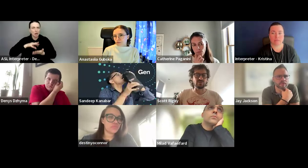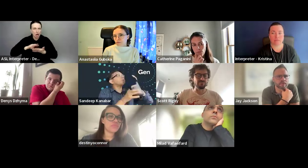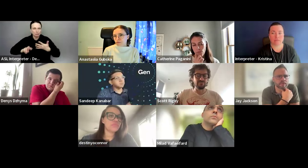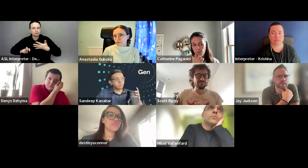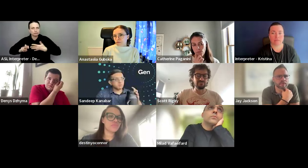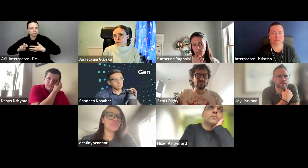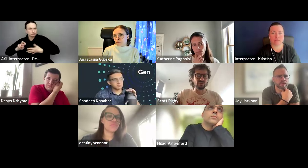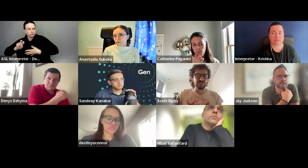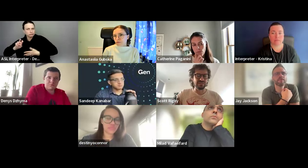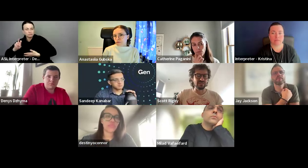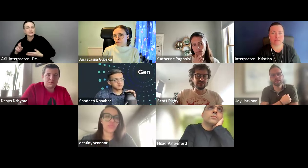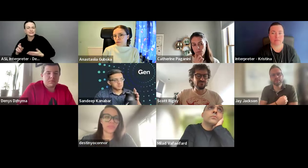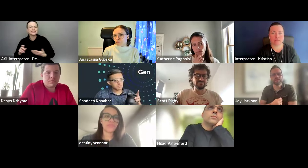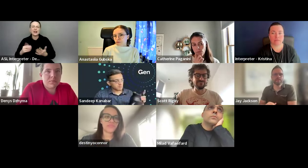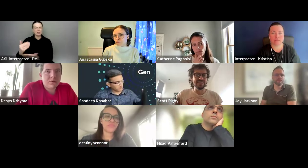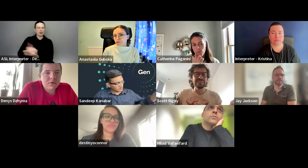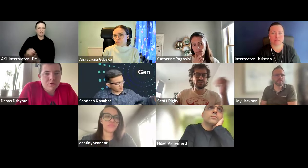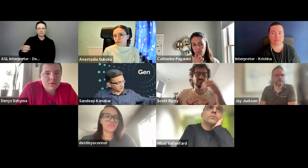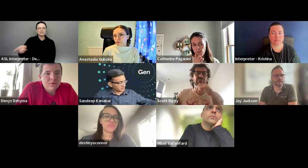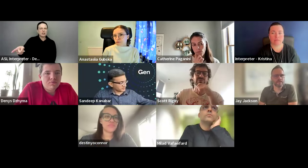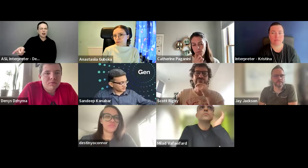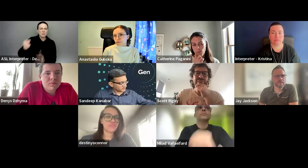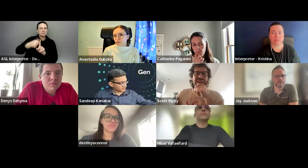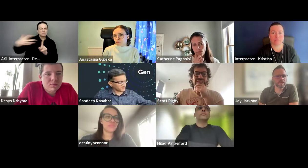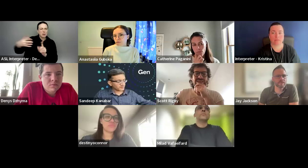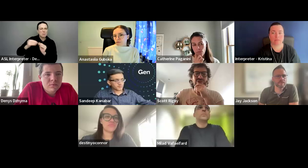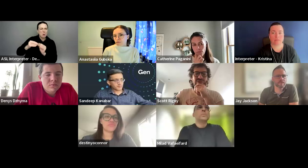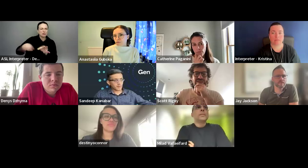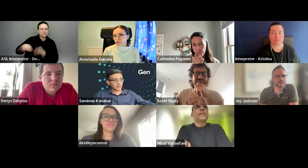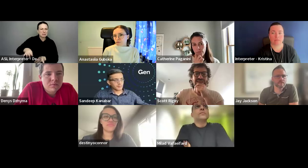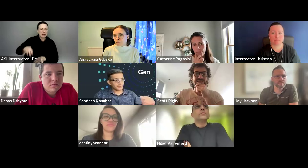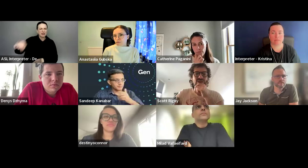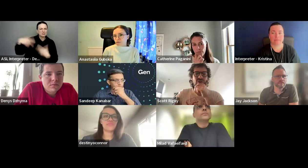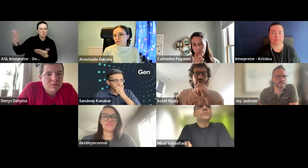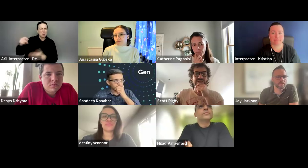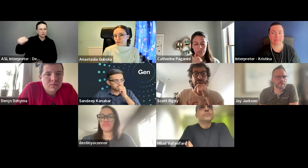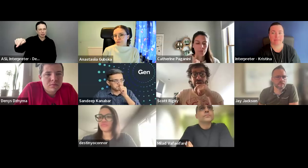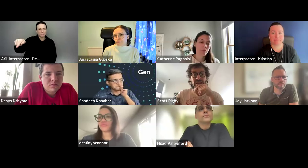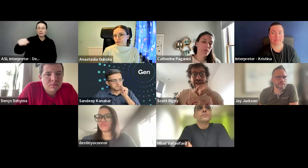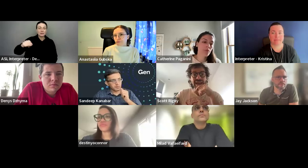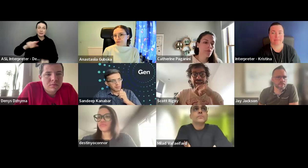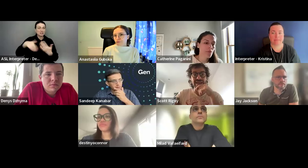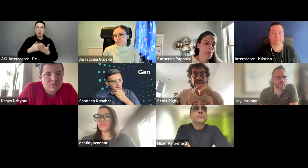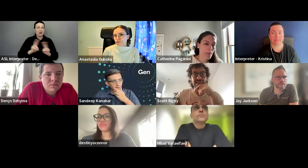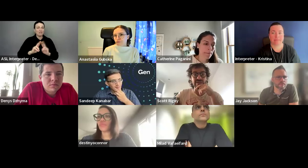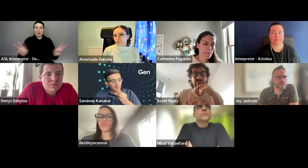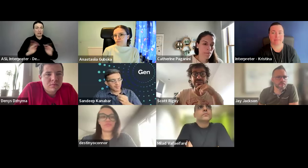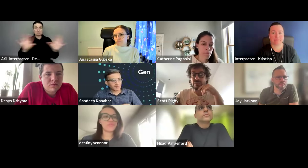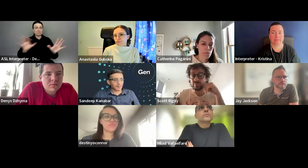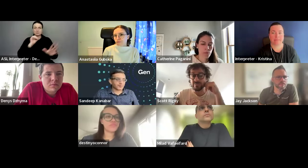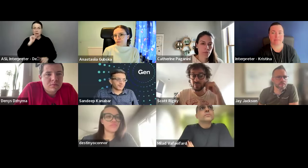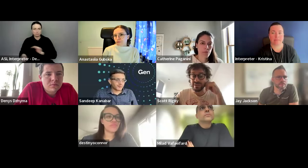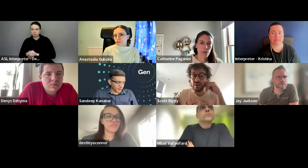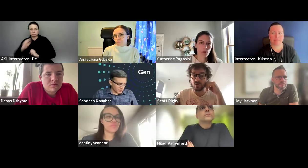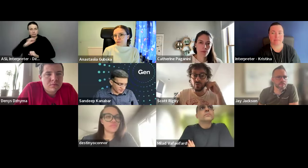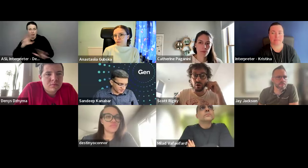And those are listed in this proposal. So it's all transparent. And there have been